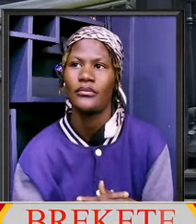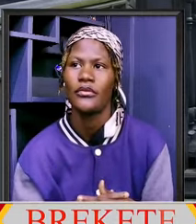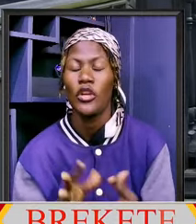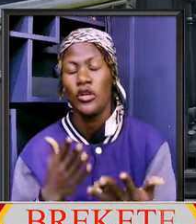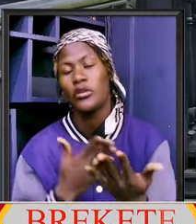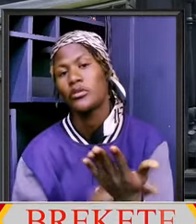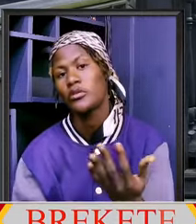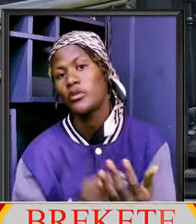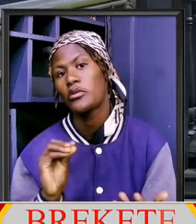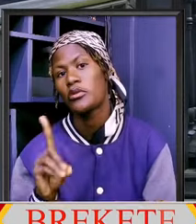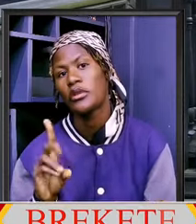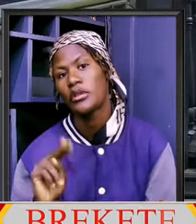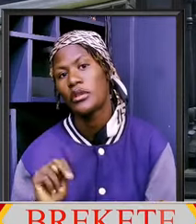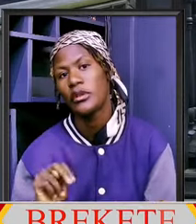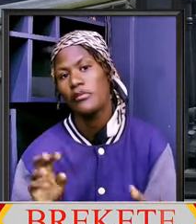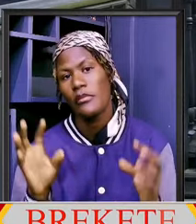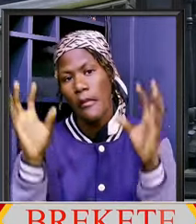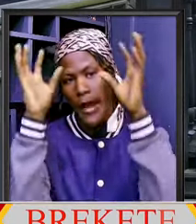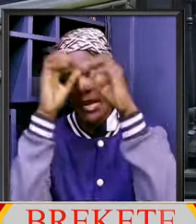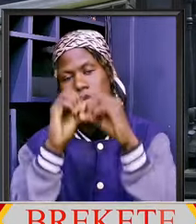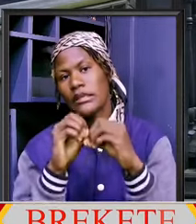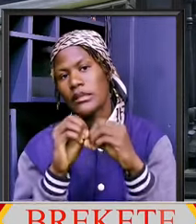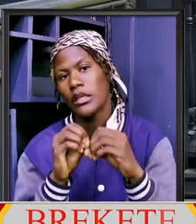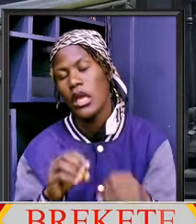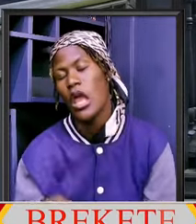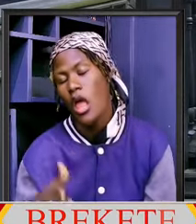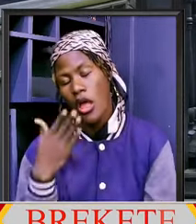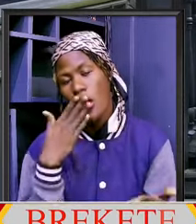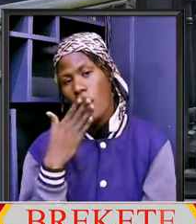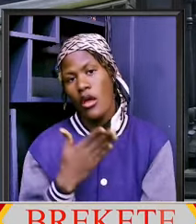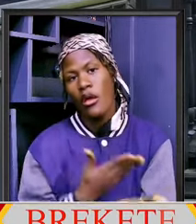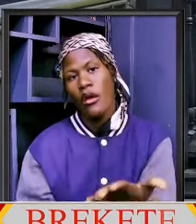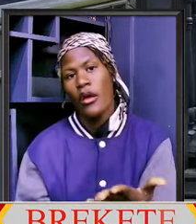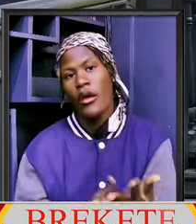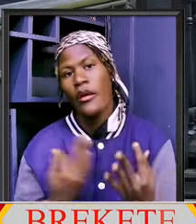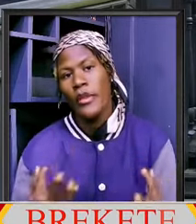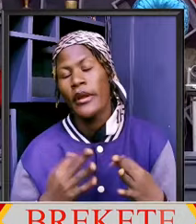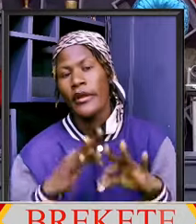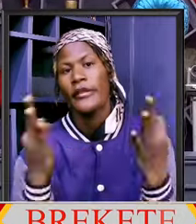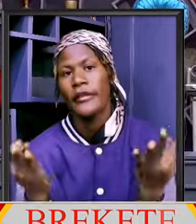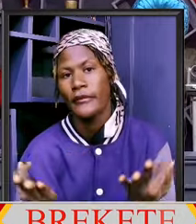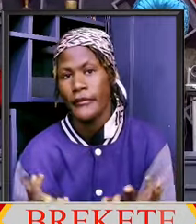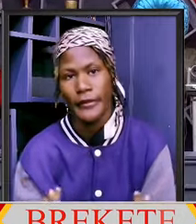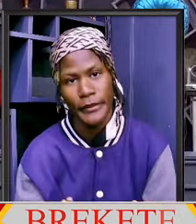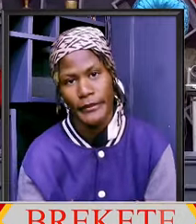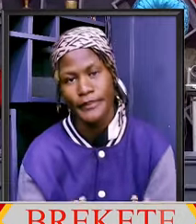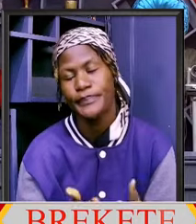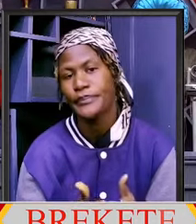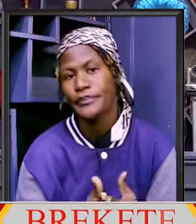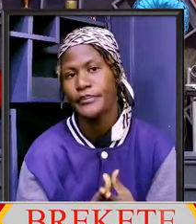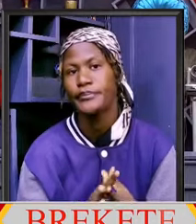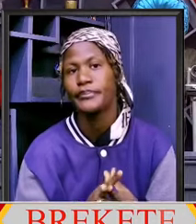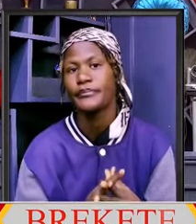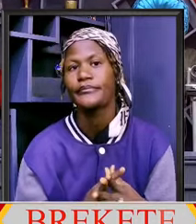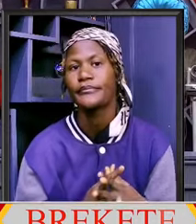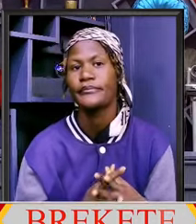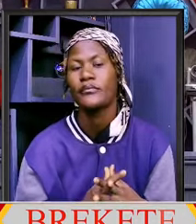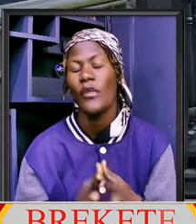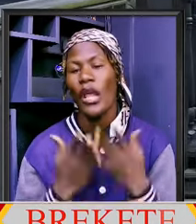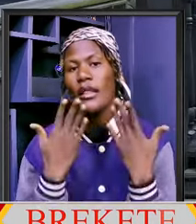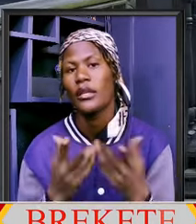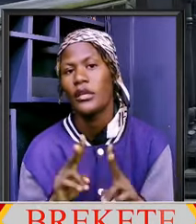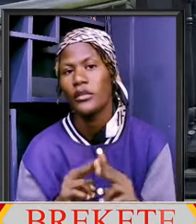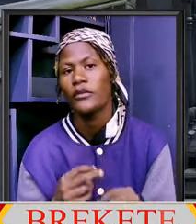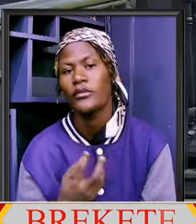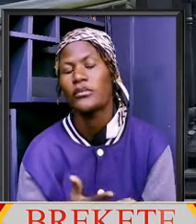Good morning, my ordinary president. Good morning. Good morning, Brekete family, Radio TV, and family. Thank you